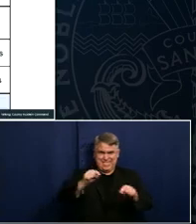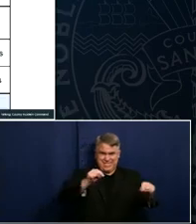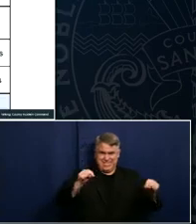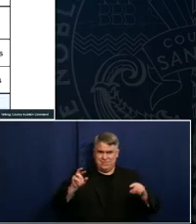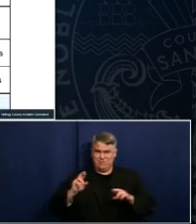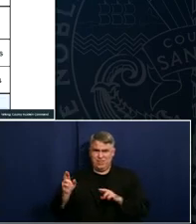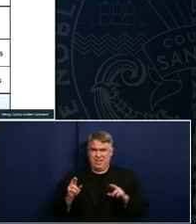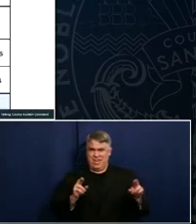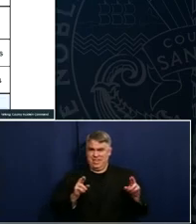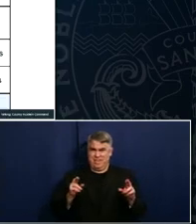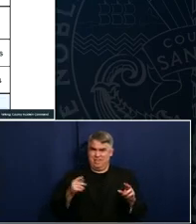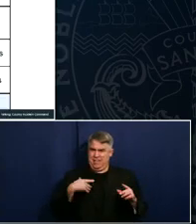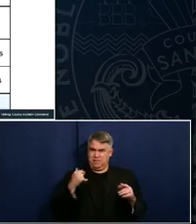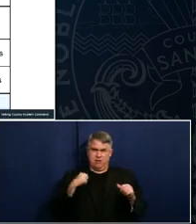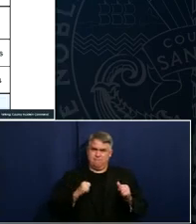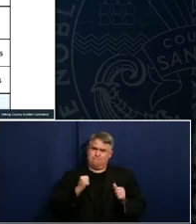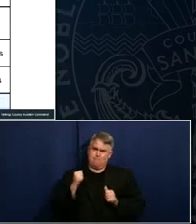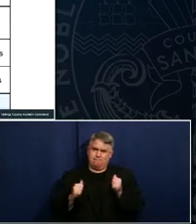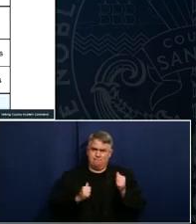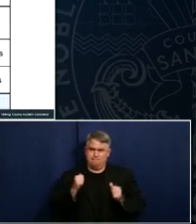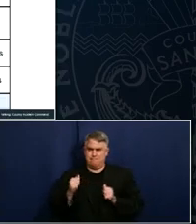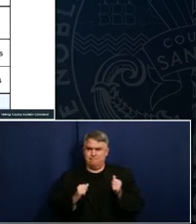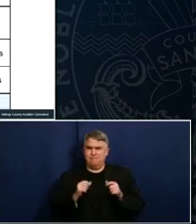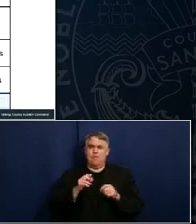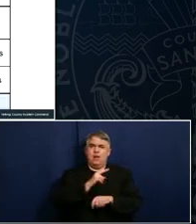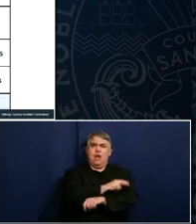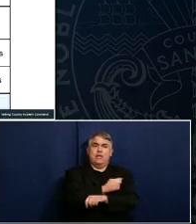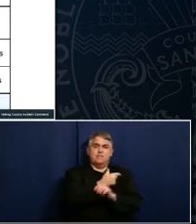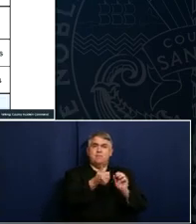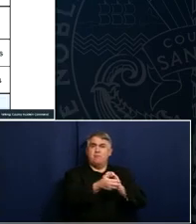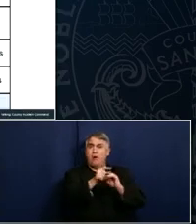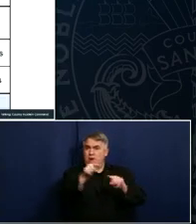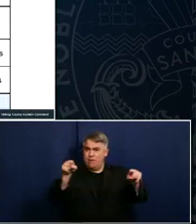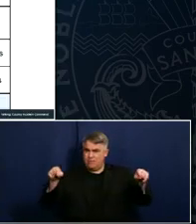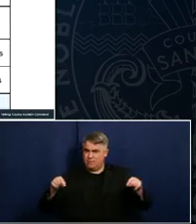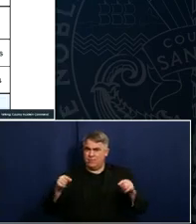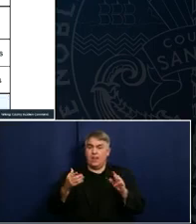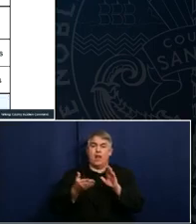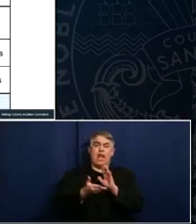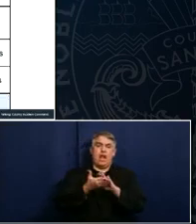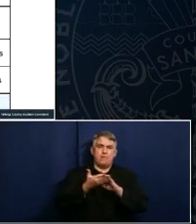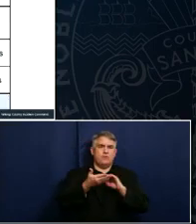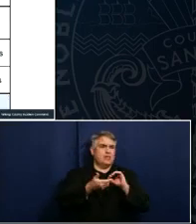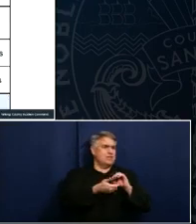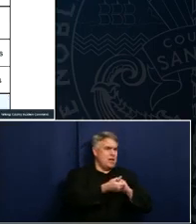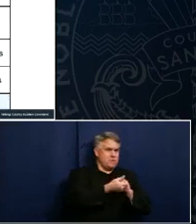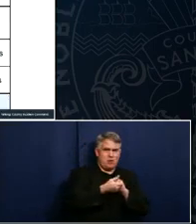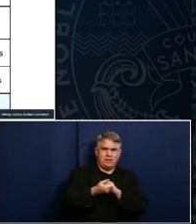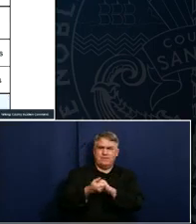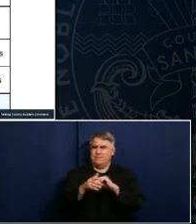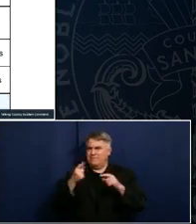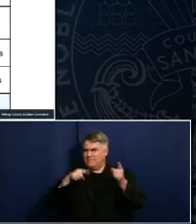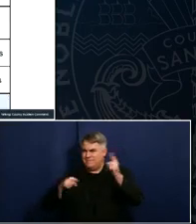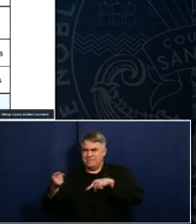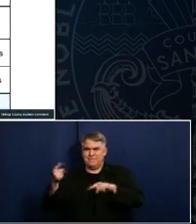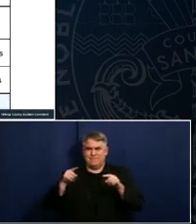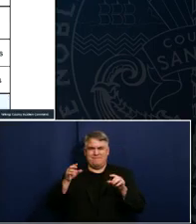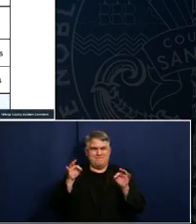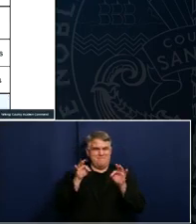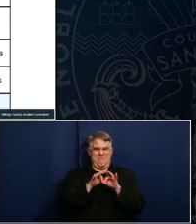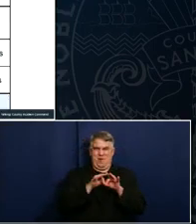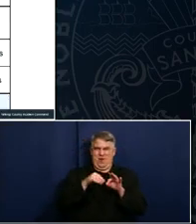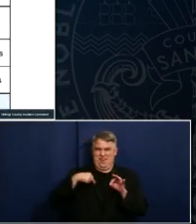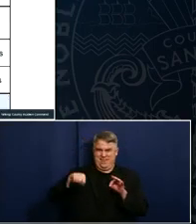superstations, more hospital partnership sites, operation collaboration, and again, always with the lens of going into communities that need it